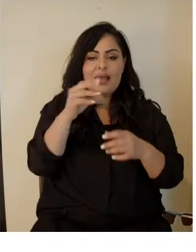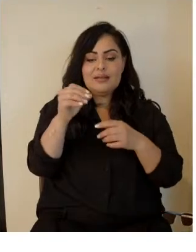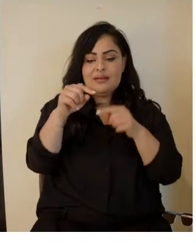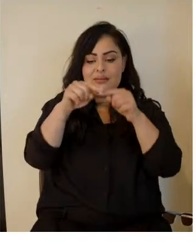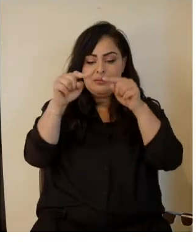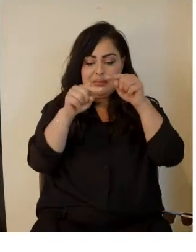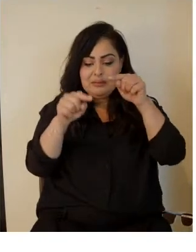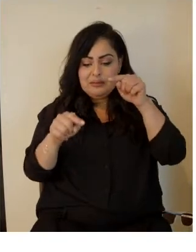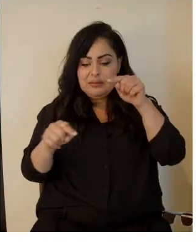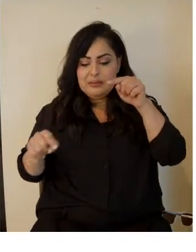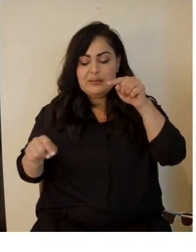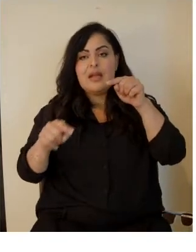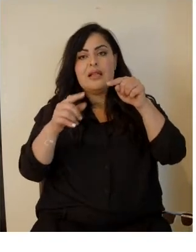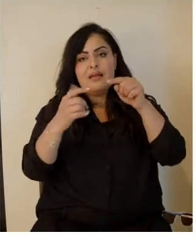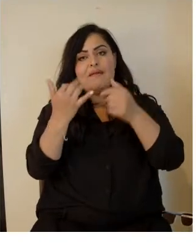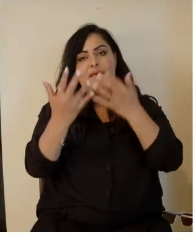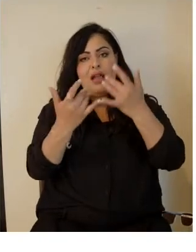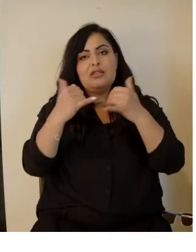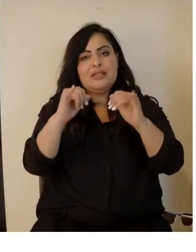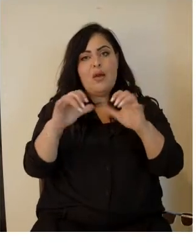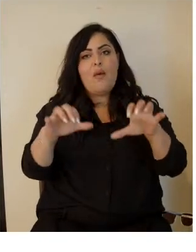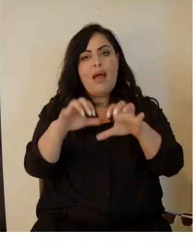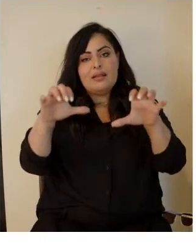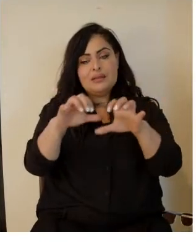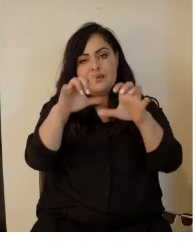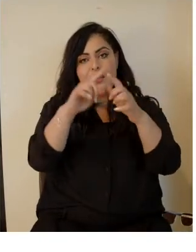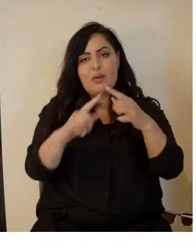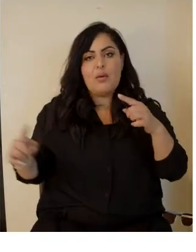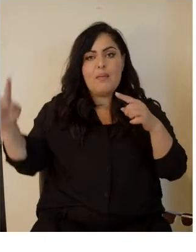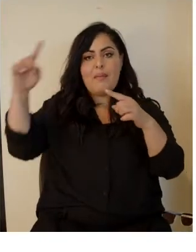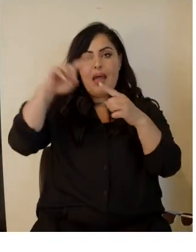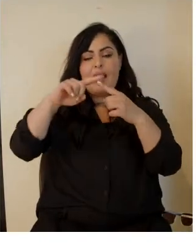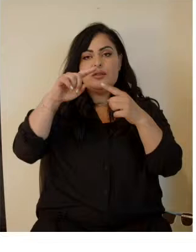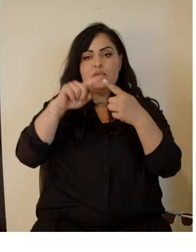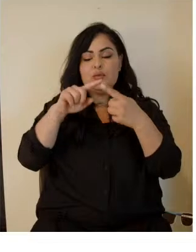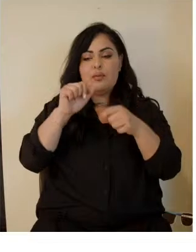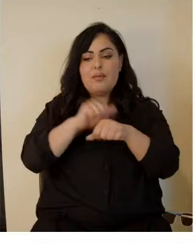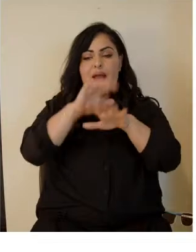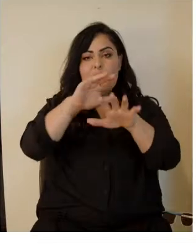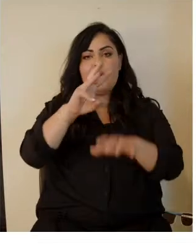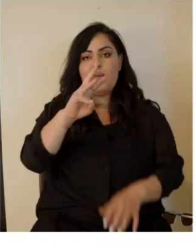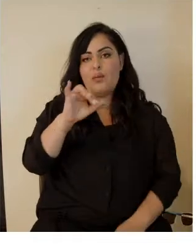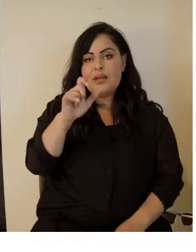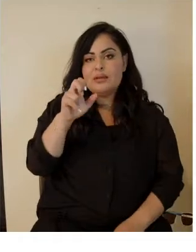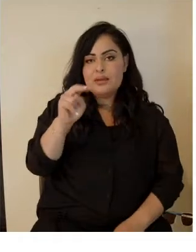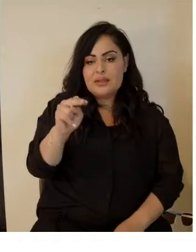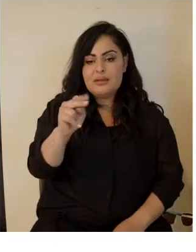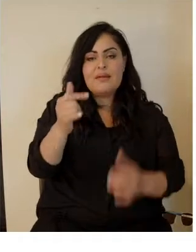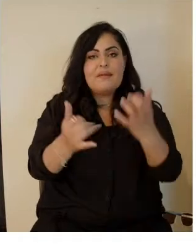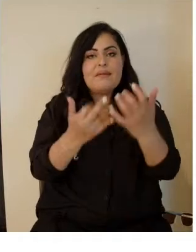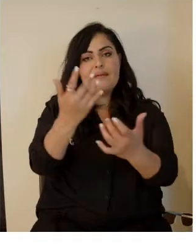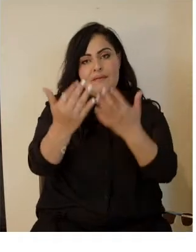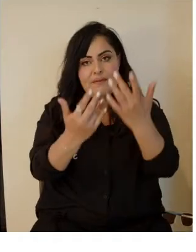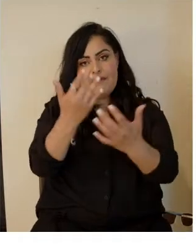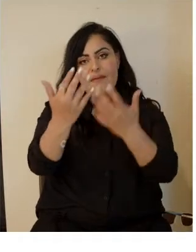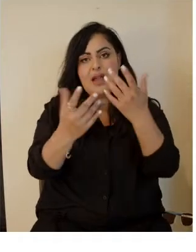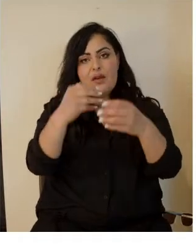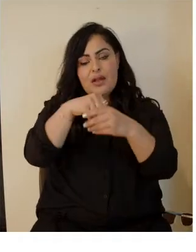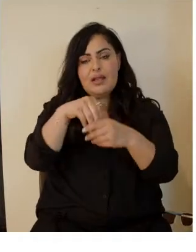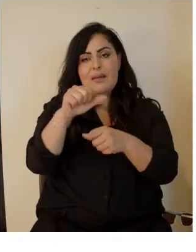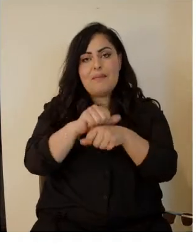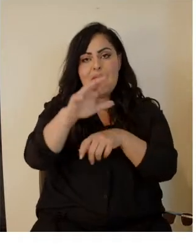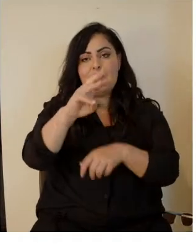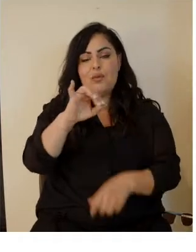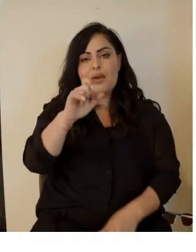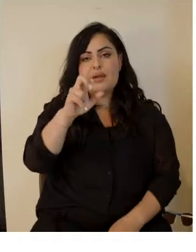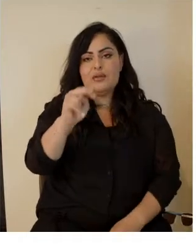the drainages, the fire is still pretty active as you come back up coming towards Mount Wilson. Fire is along the Mount Wilson Road all the way